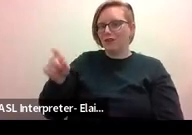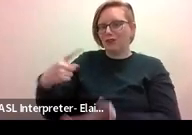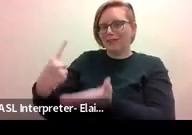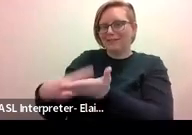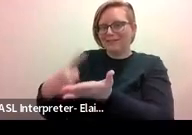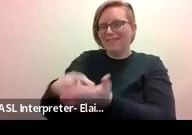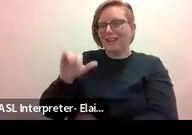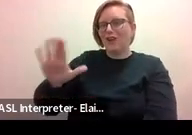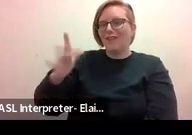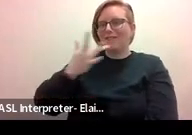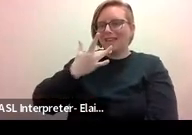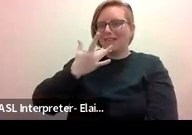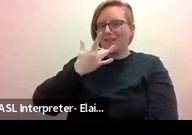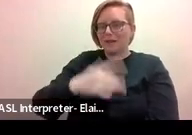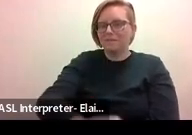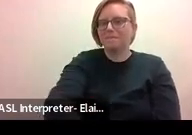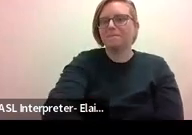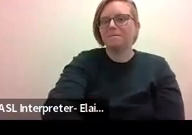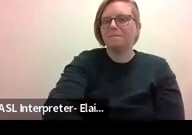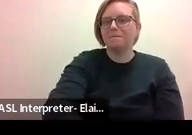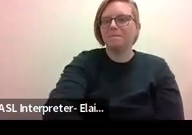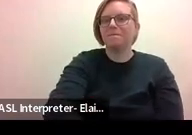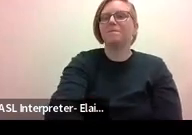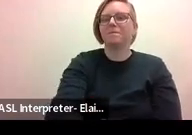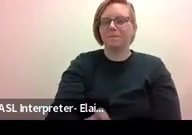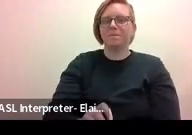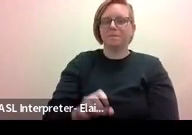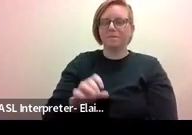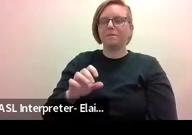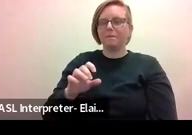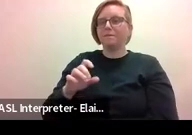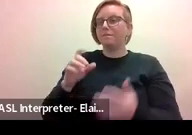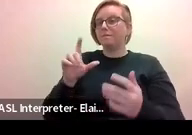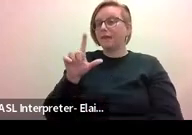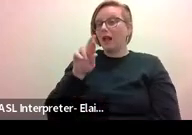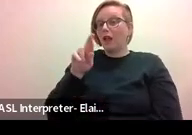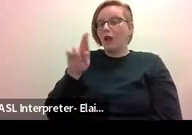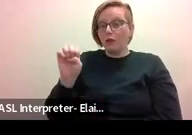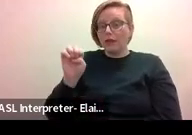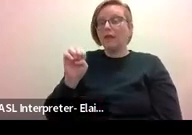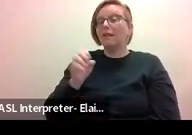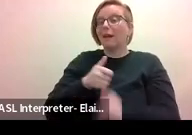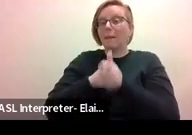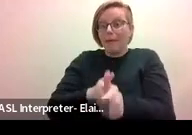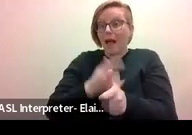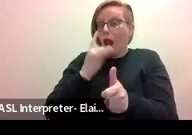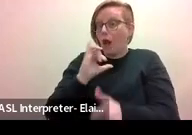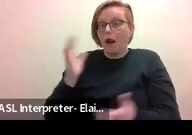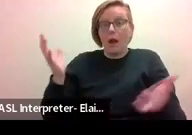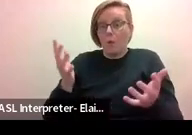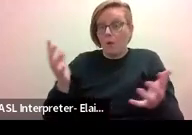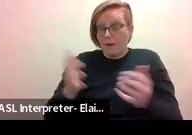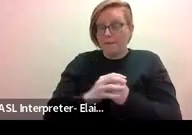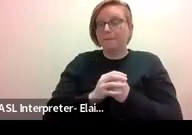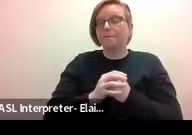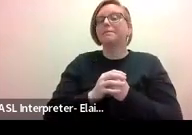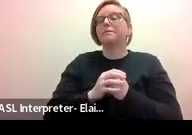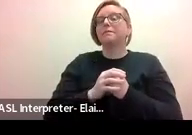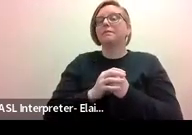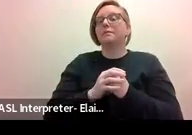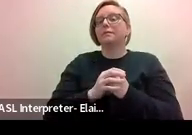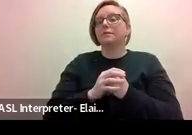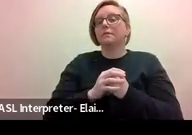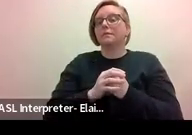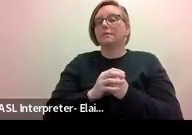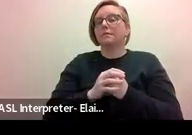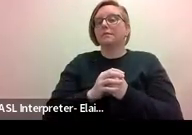so least restrictive environment. This is what we look for compliance-wise when we are looking at IEPs. And you